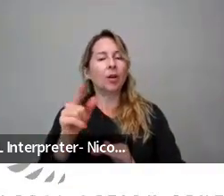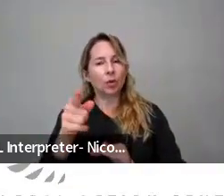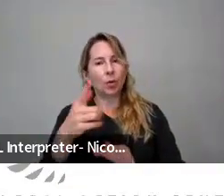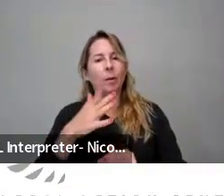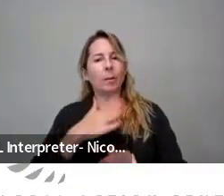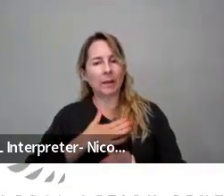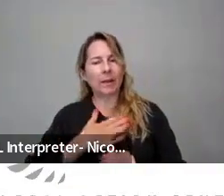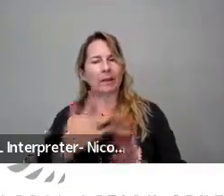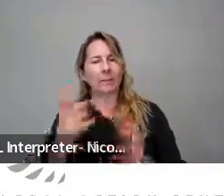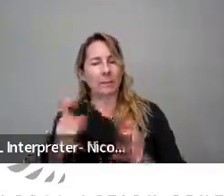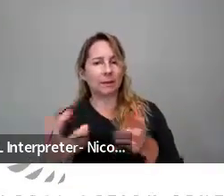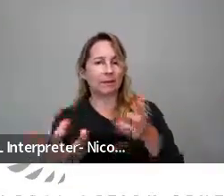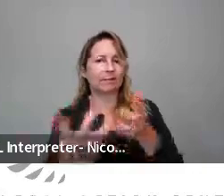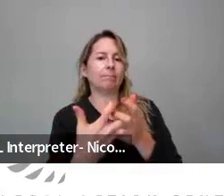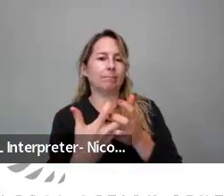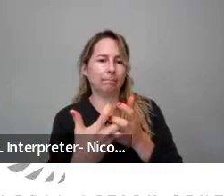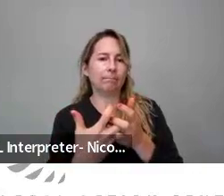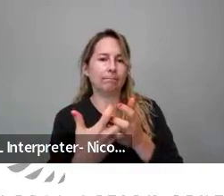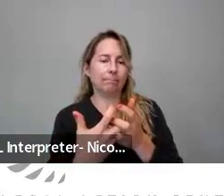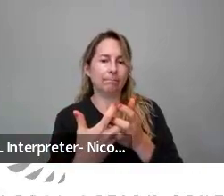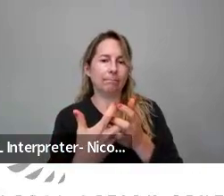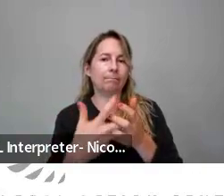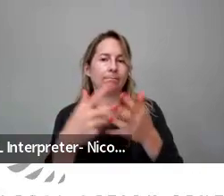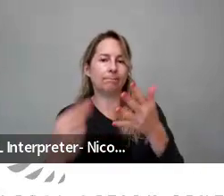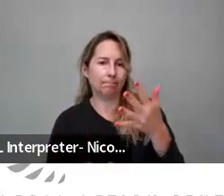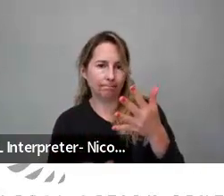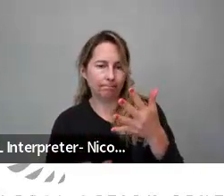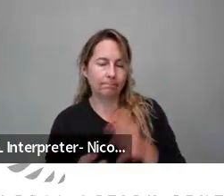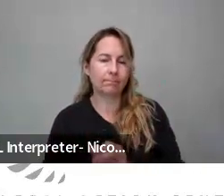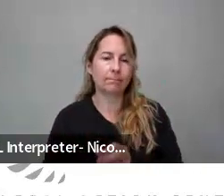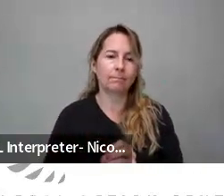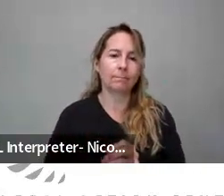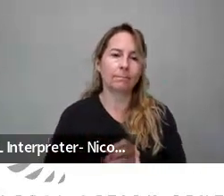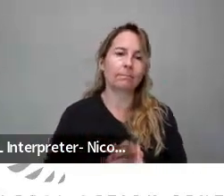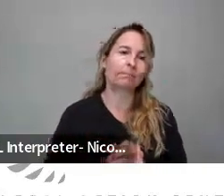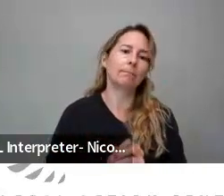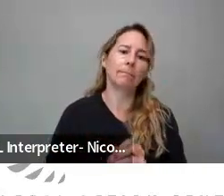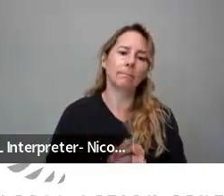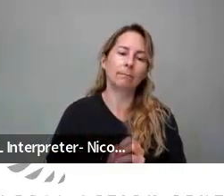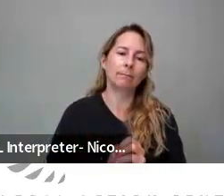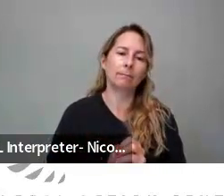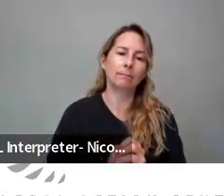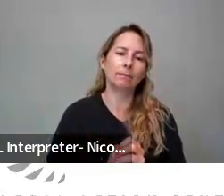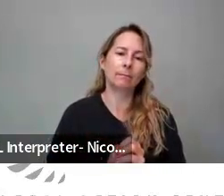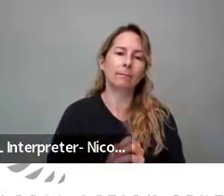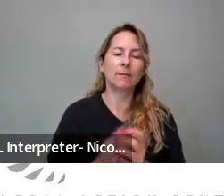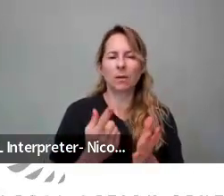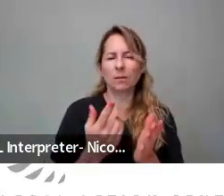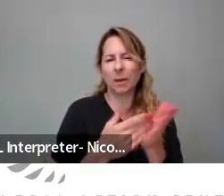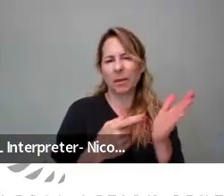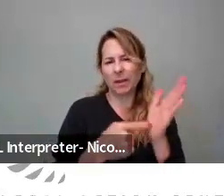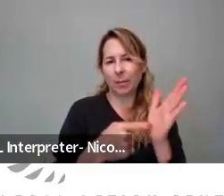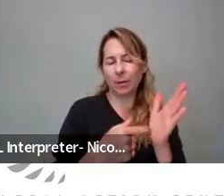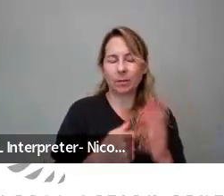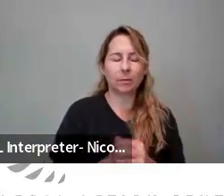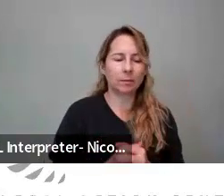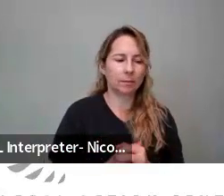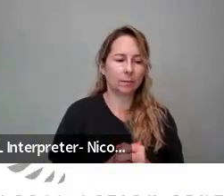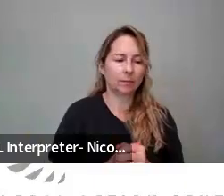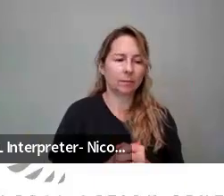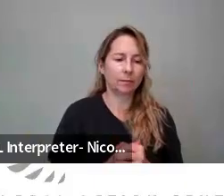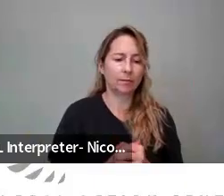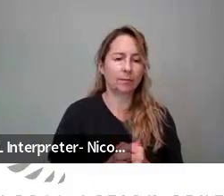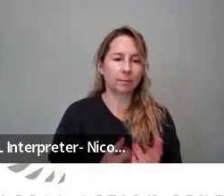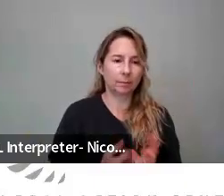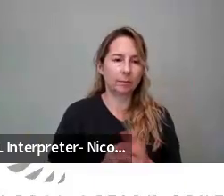modify. And this is where you now make the link. So let's go back to some of the examples that we've had. If it